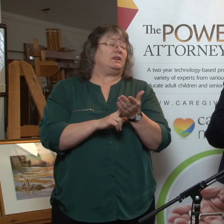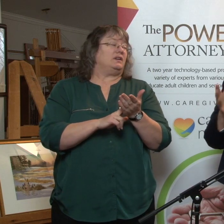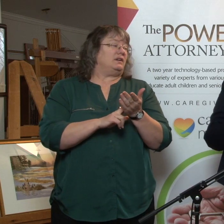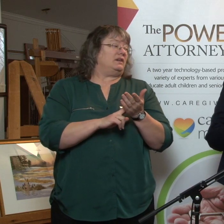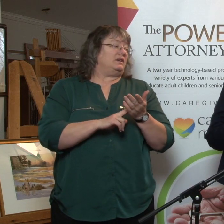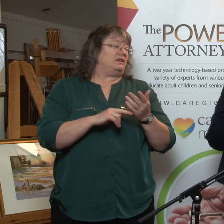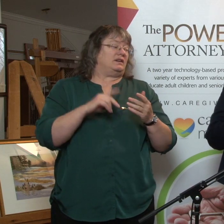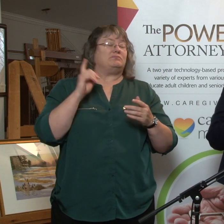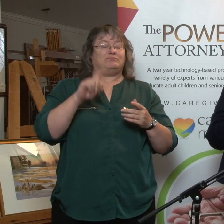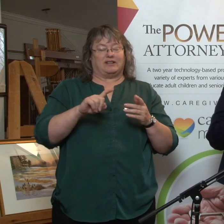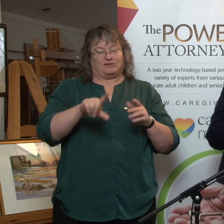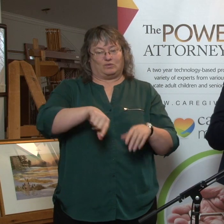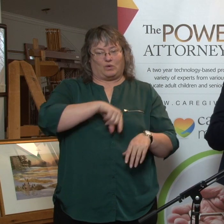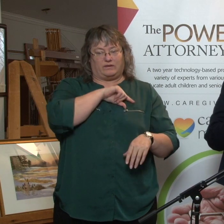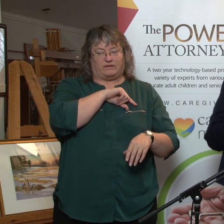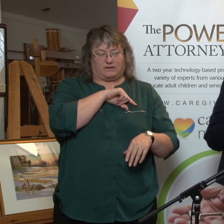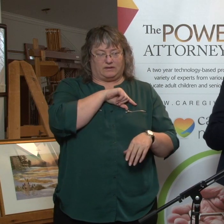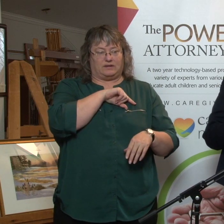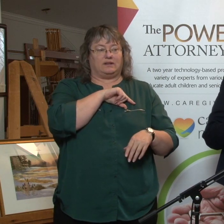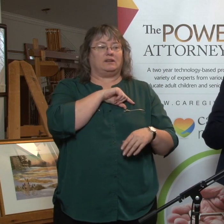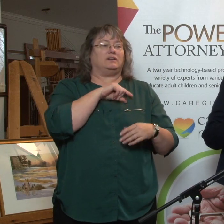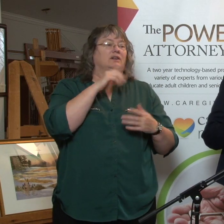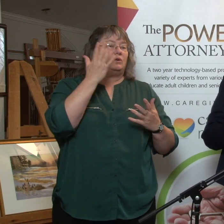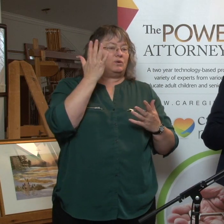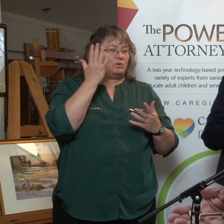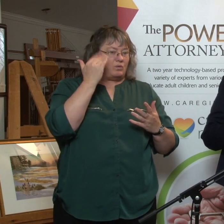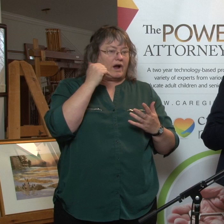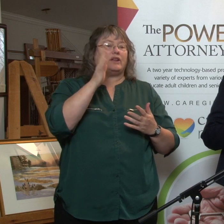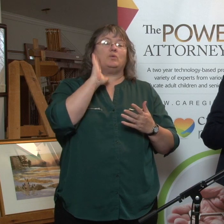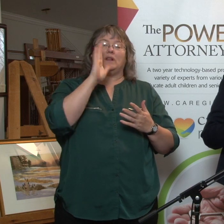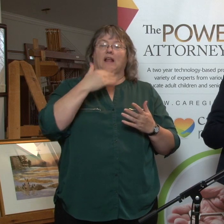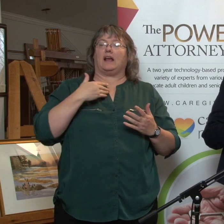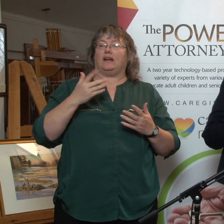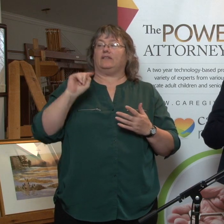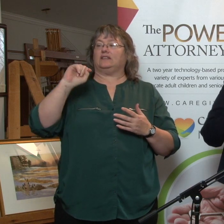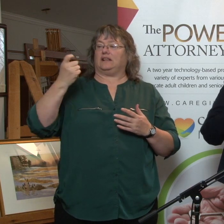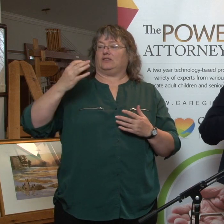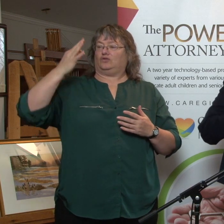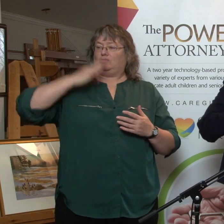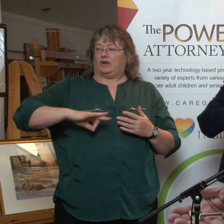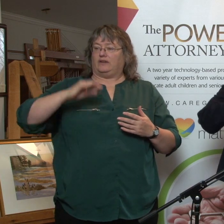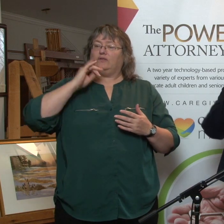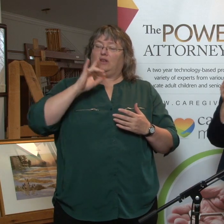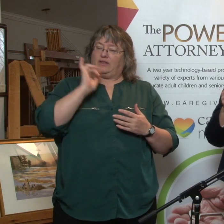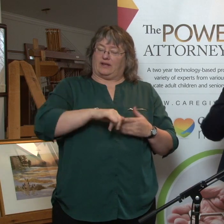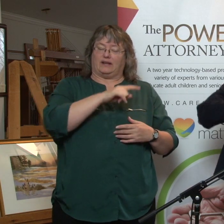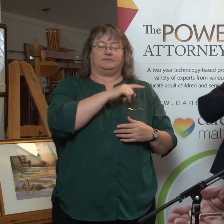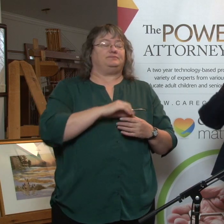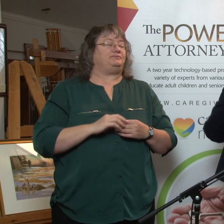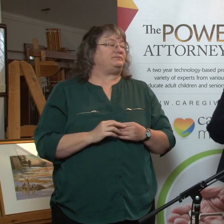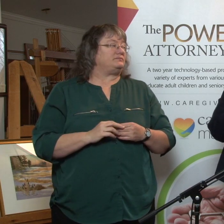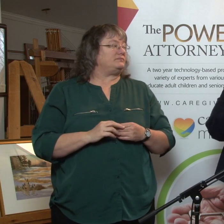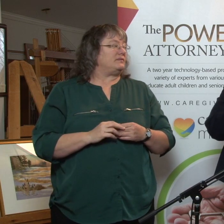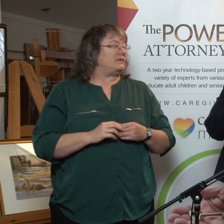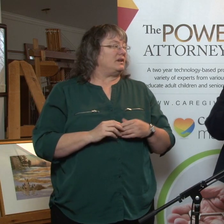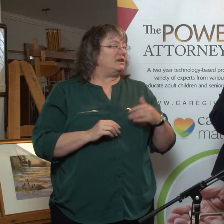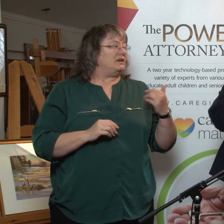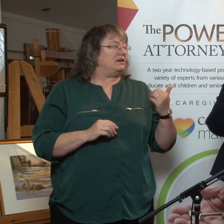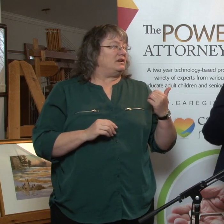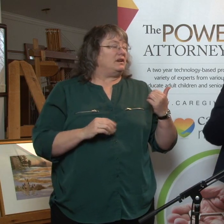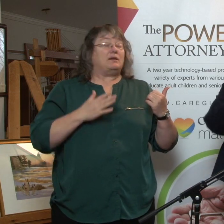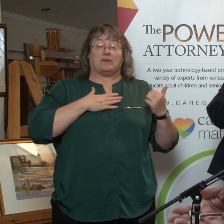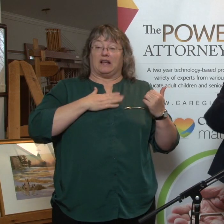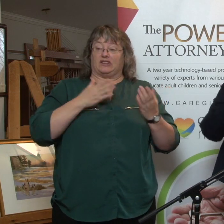of qualifications why you will get a tax credit. The services of Care Connect come under this